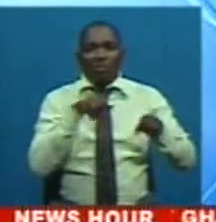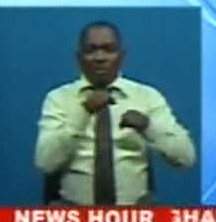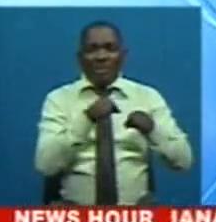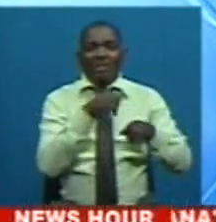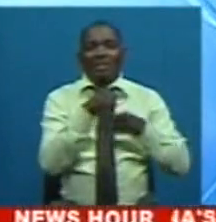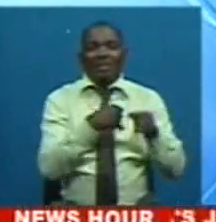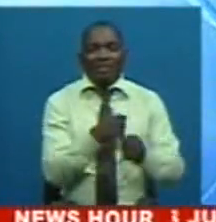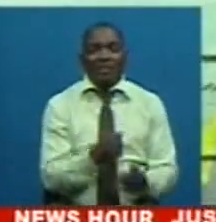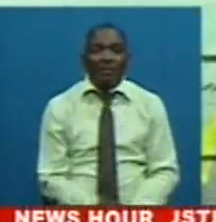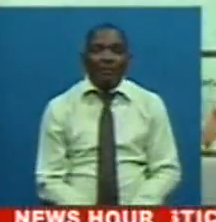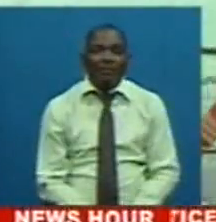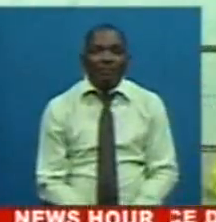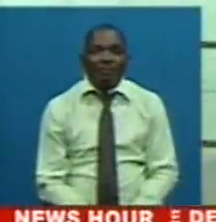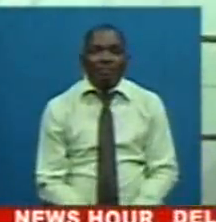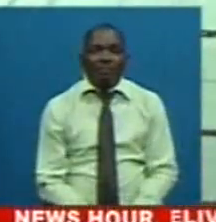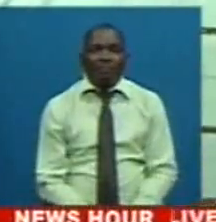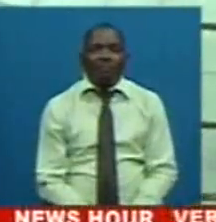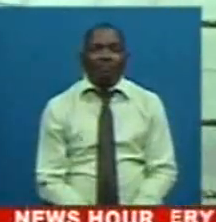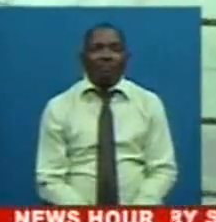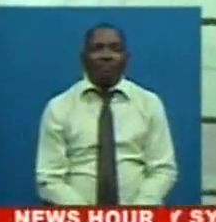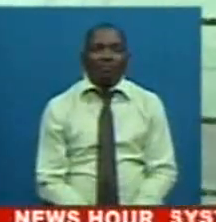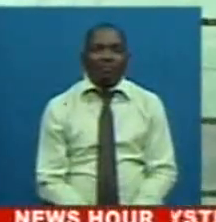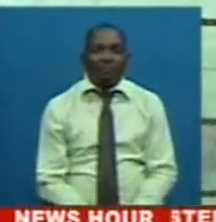Black Bombers.